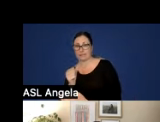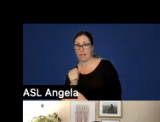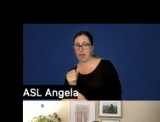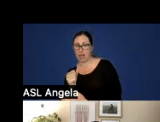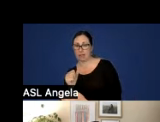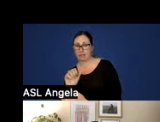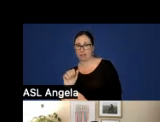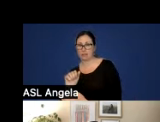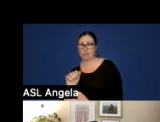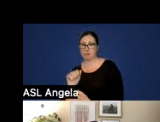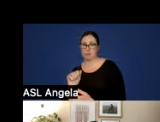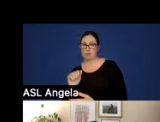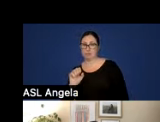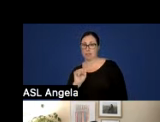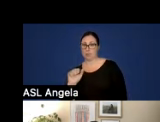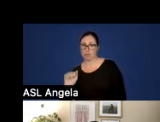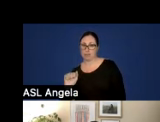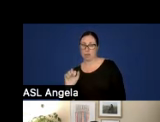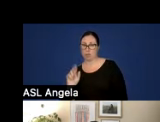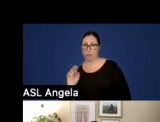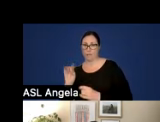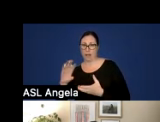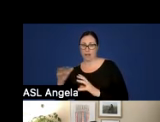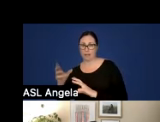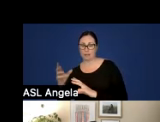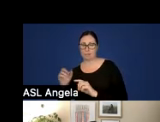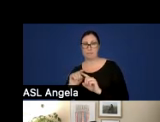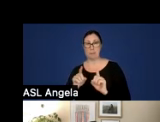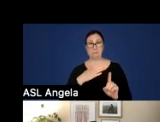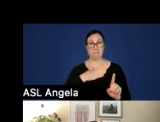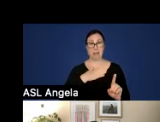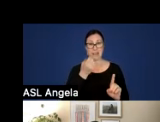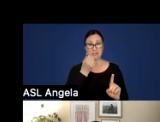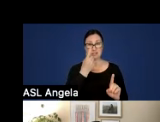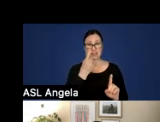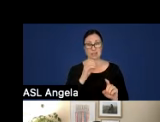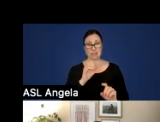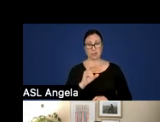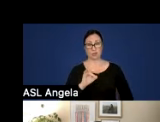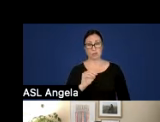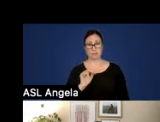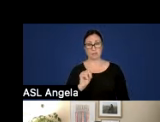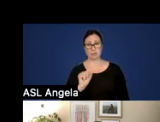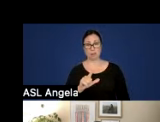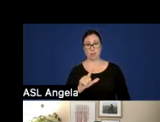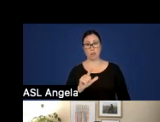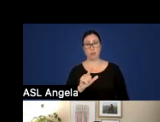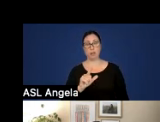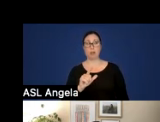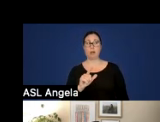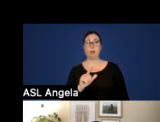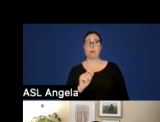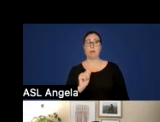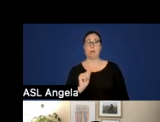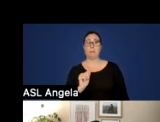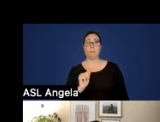my understanding of what a criminal act of sexual violence was not